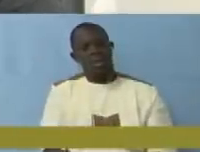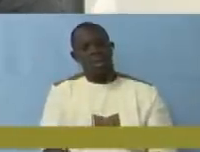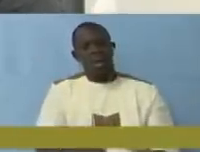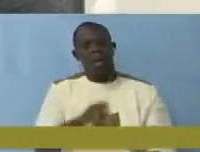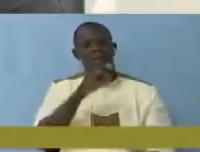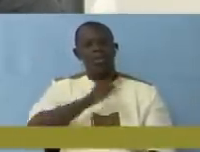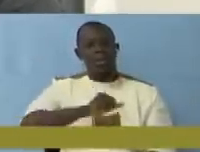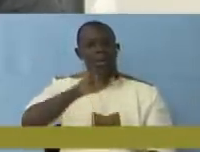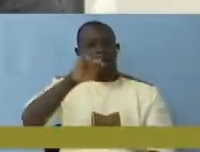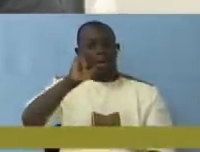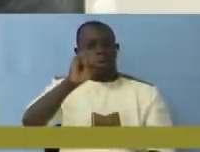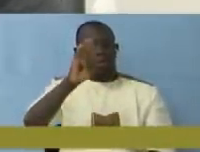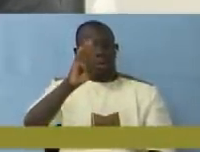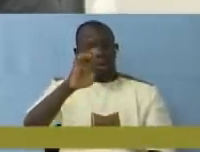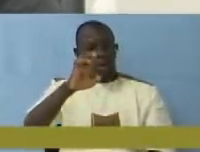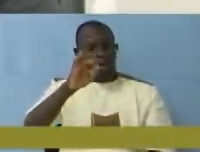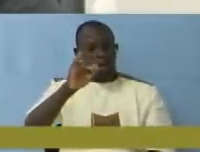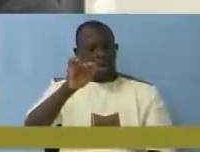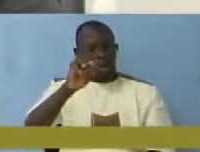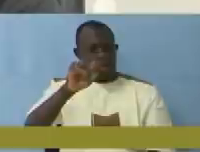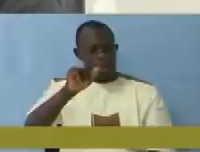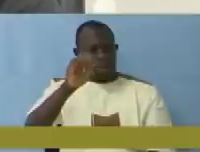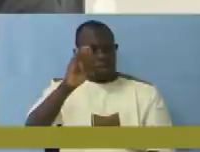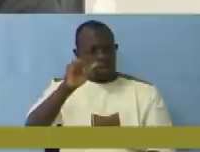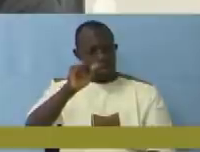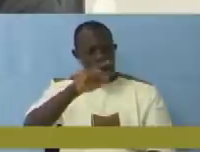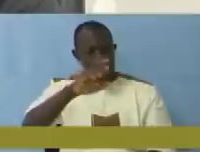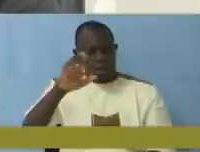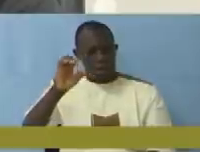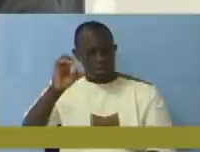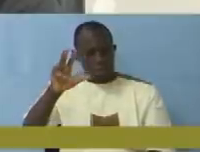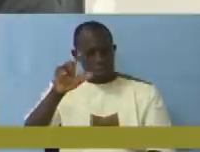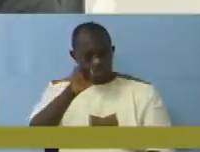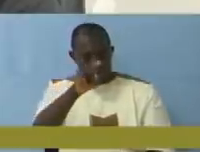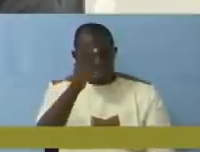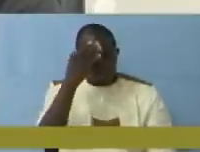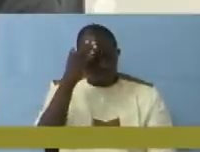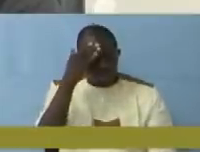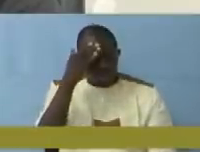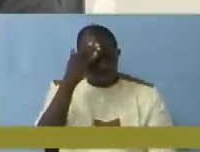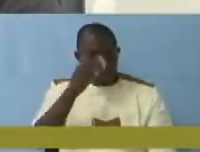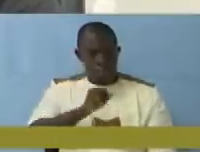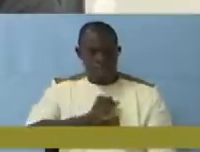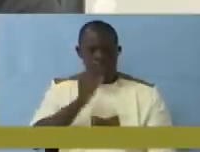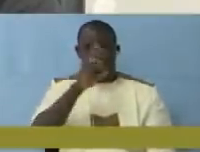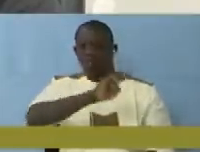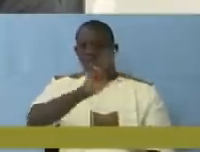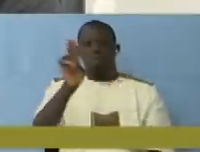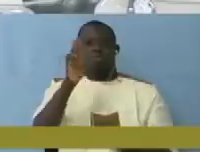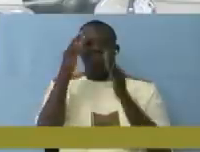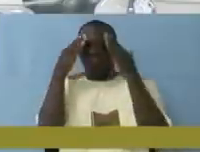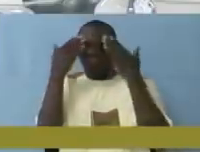Mr. Ibrahim Barrow, do you know him? Mr. Ibrahim Barrow, ya lo ndaba. No. Hani.